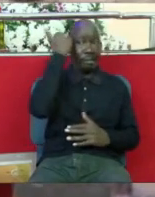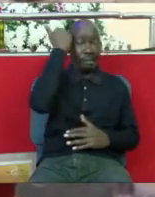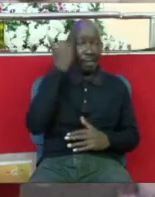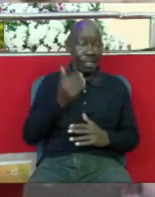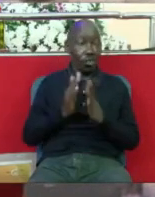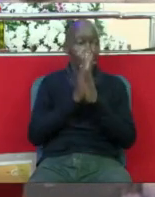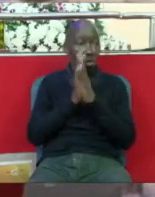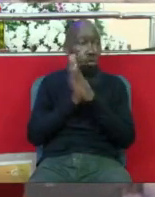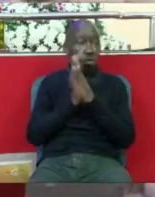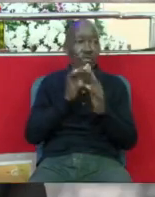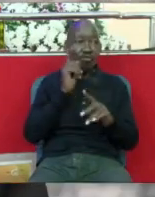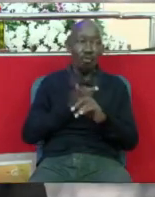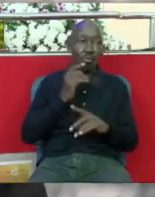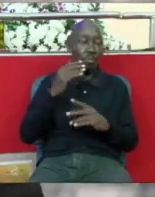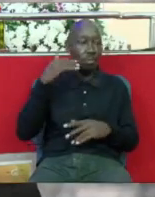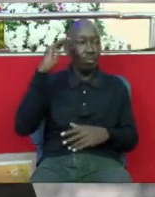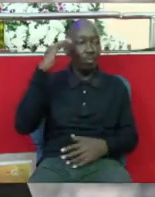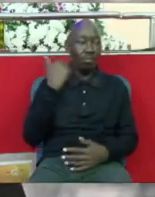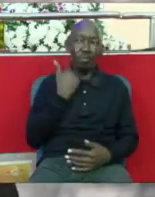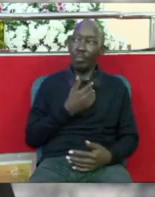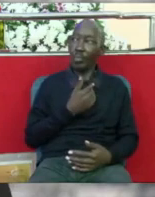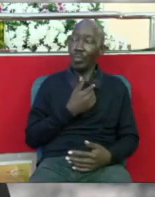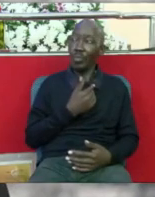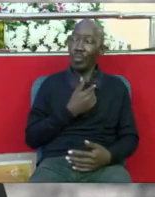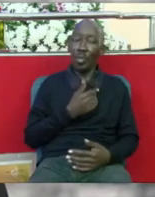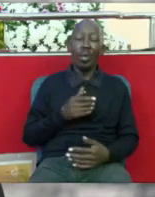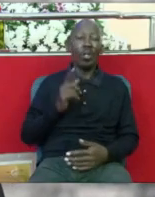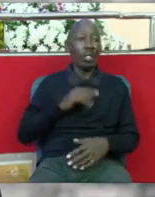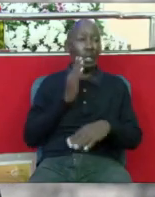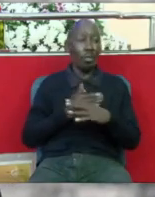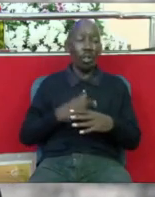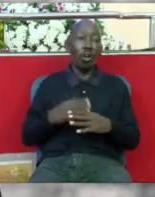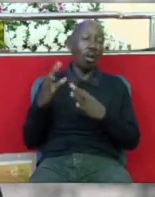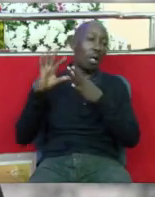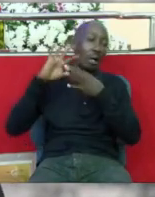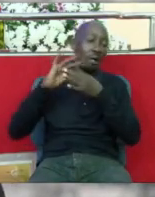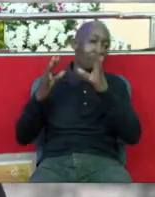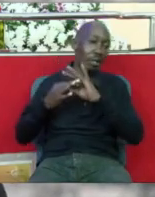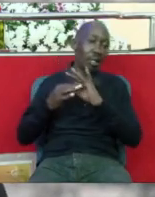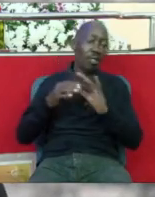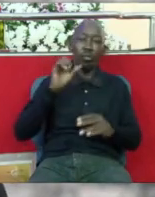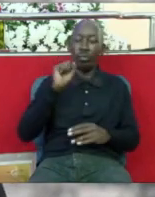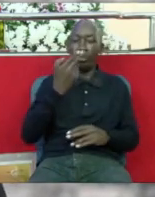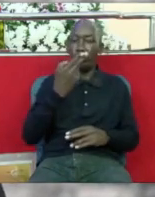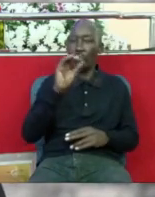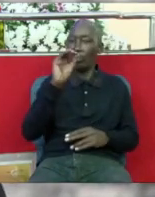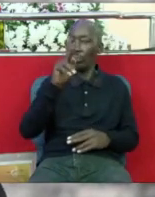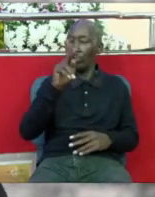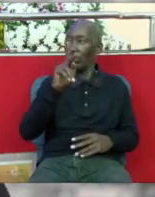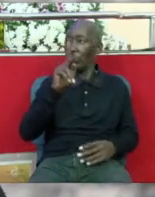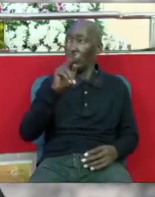You start with the stories from abroad. You know there's something they call culture shock. Pana jambo ambalo